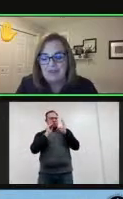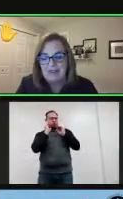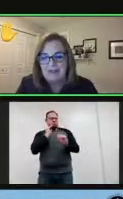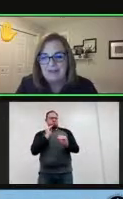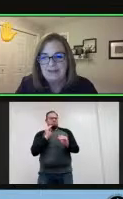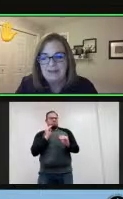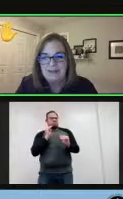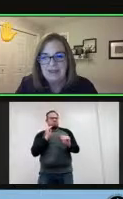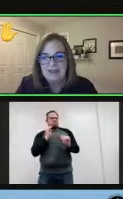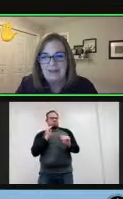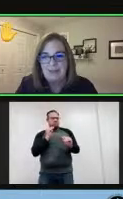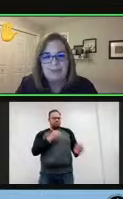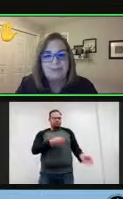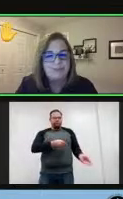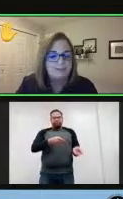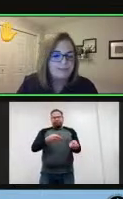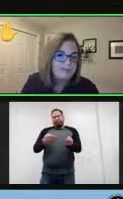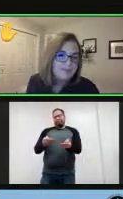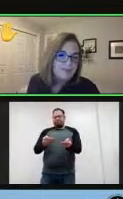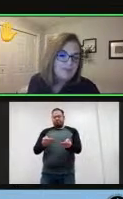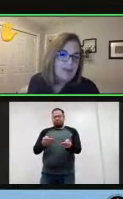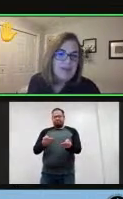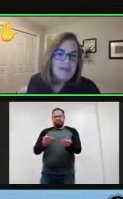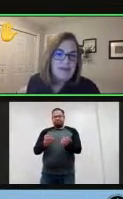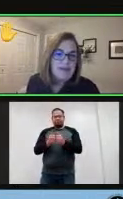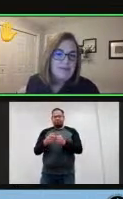bringing to the table.